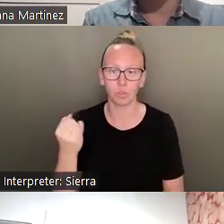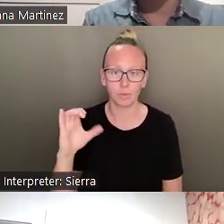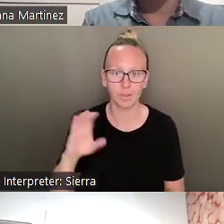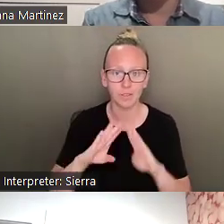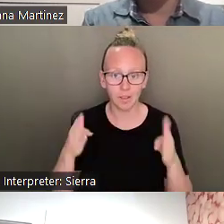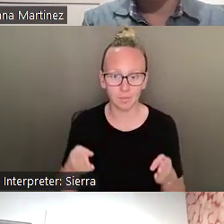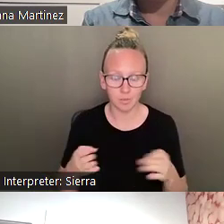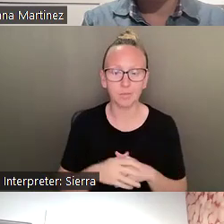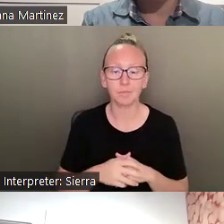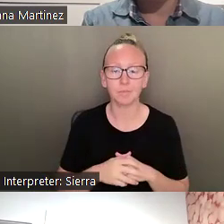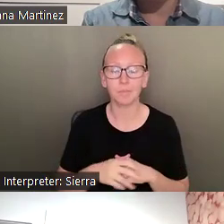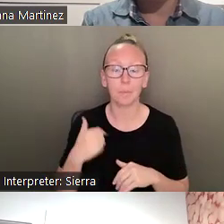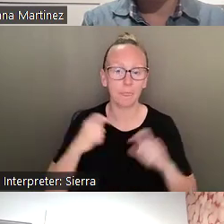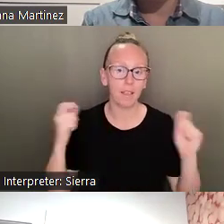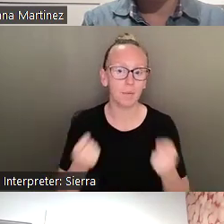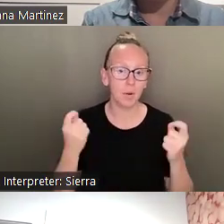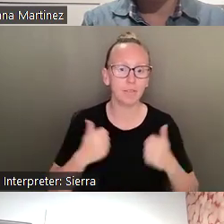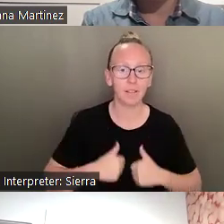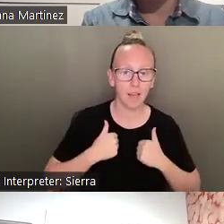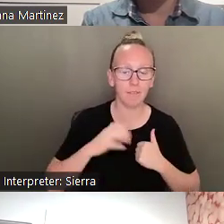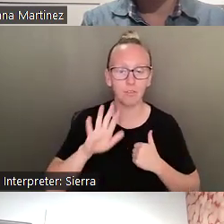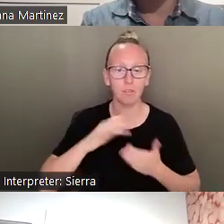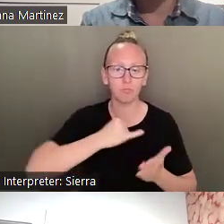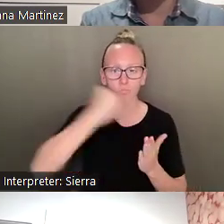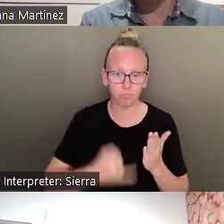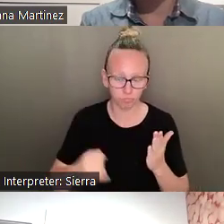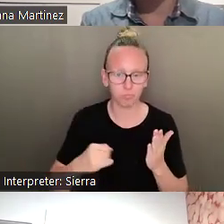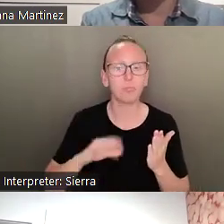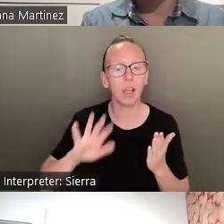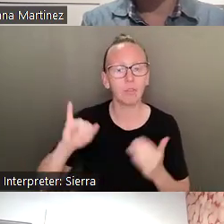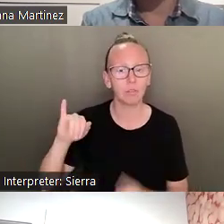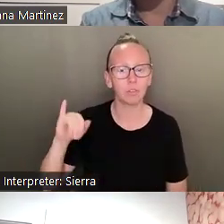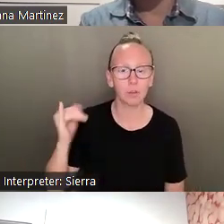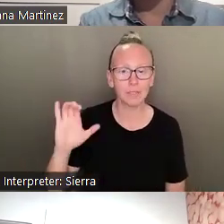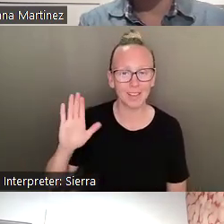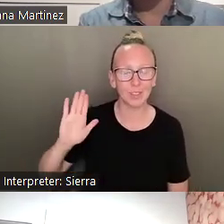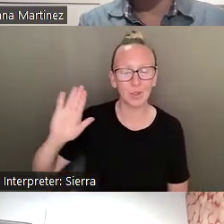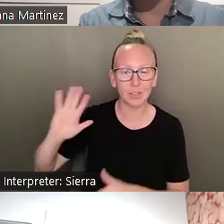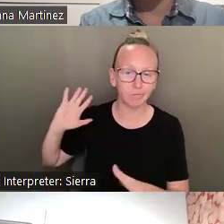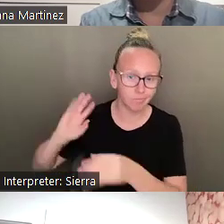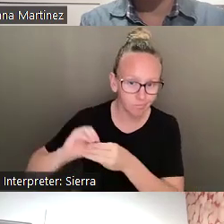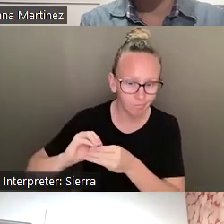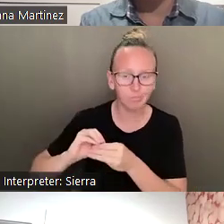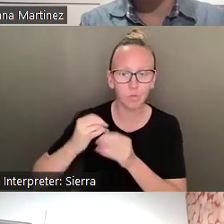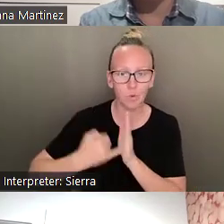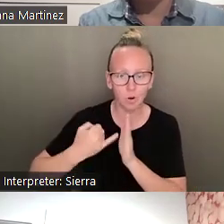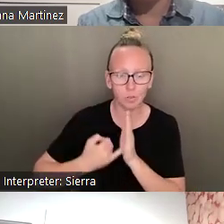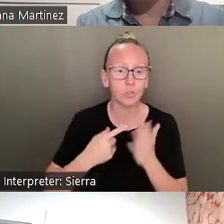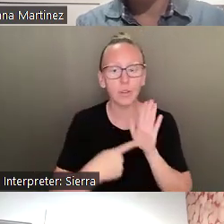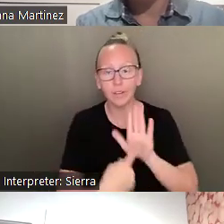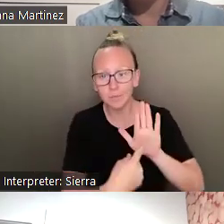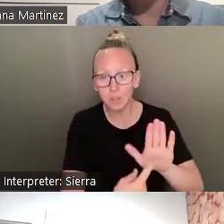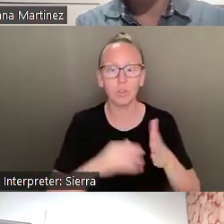celebrate the life and work of American artist James Castle through exhibitions, community programs,